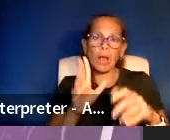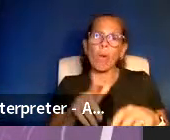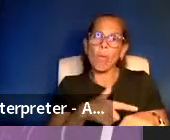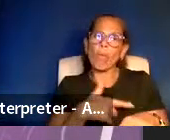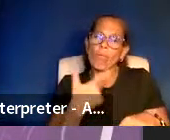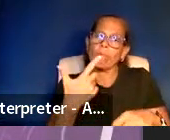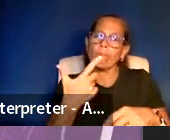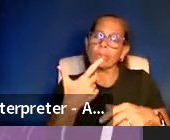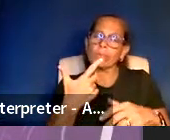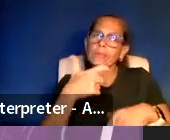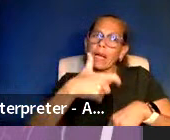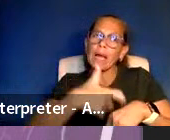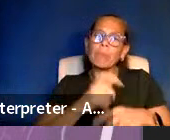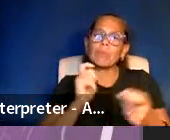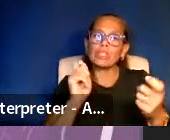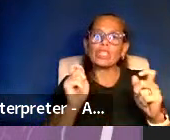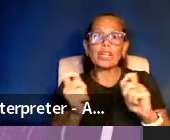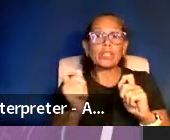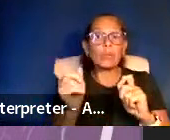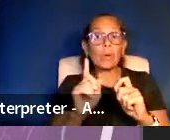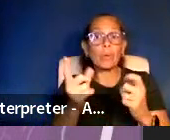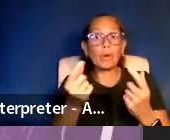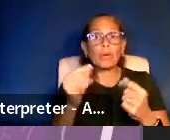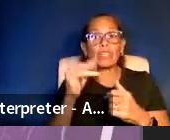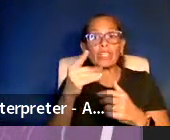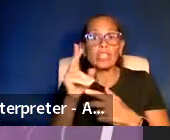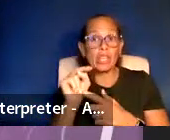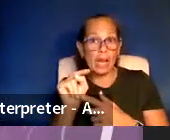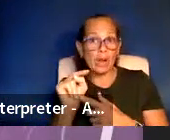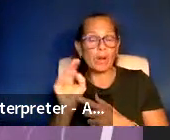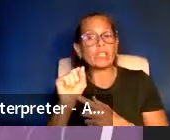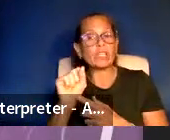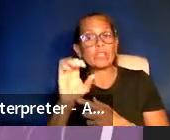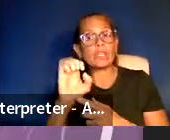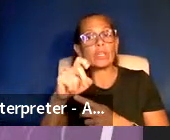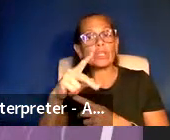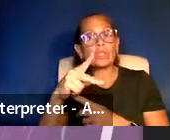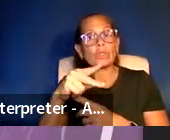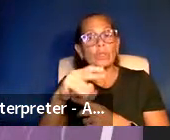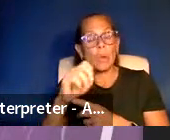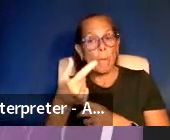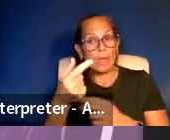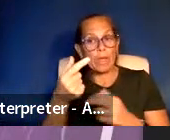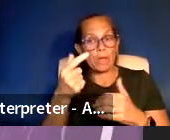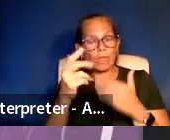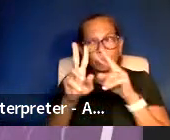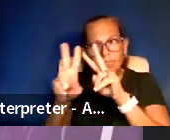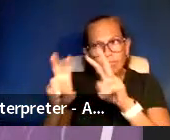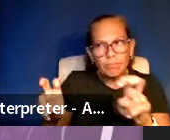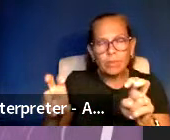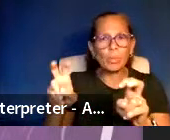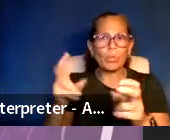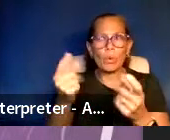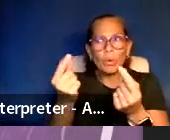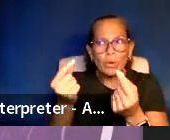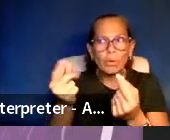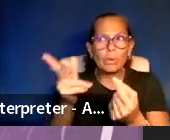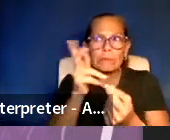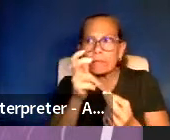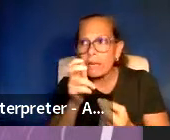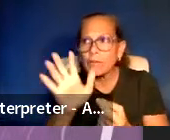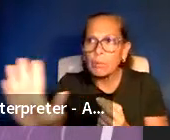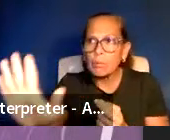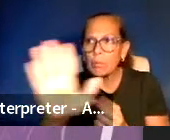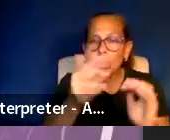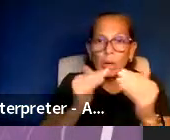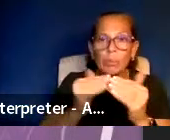begin the process of changing them. Where we're going right now in January is the scoping process, which is about hearing from the community about concerns, but also